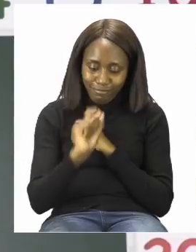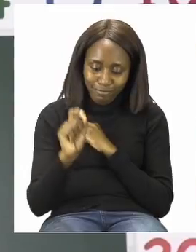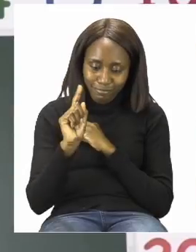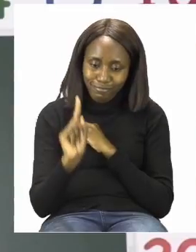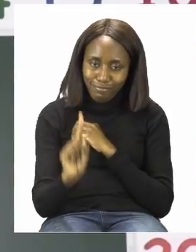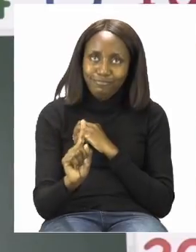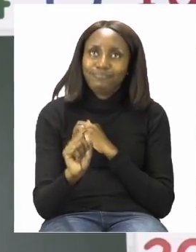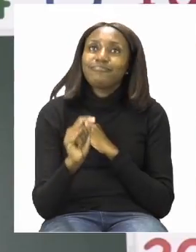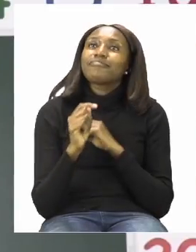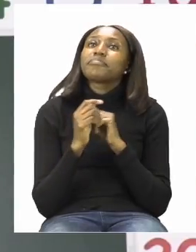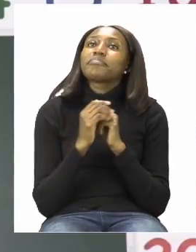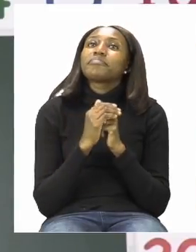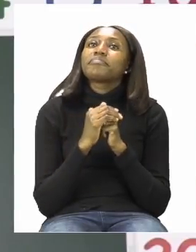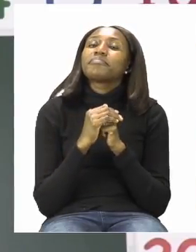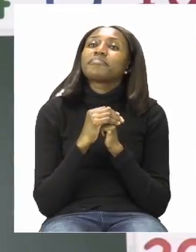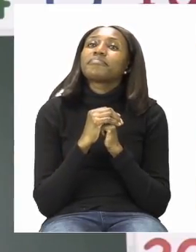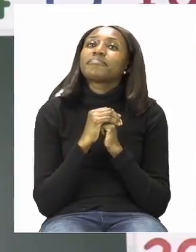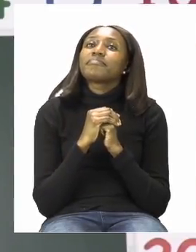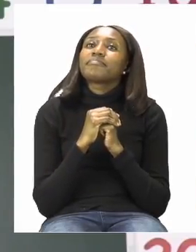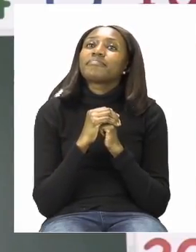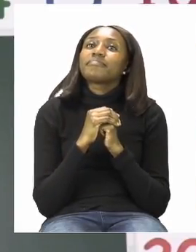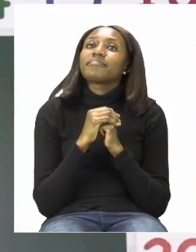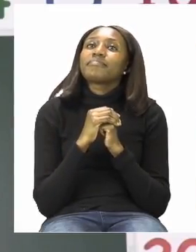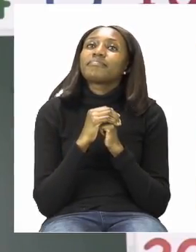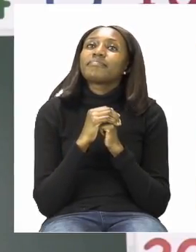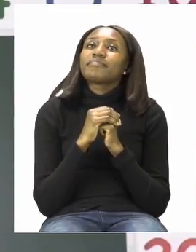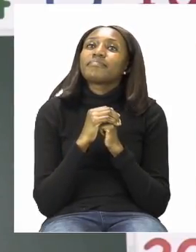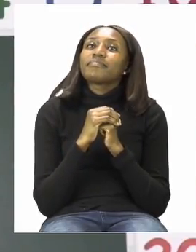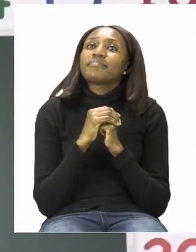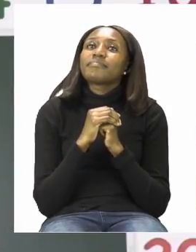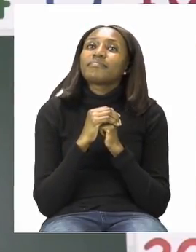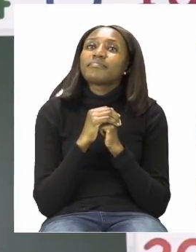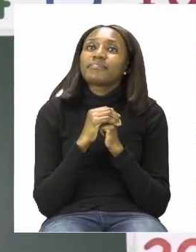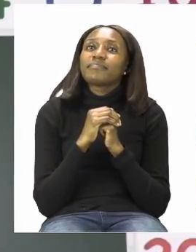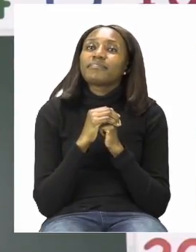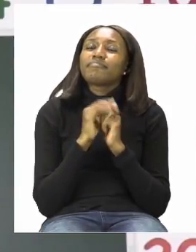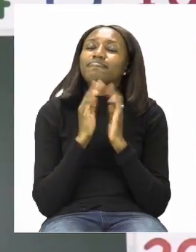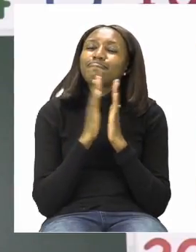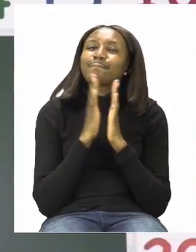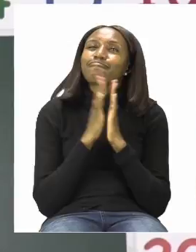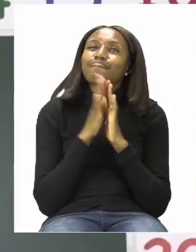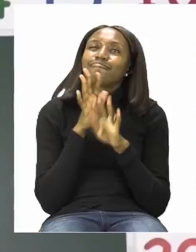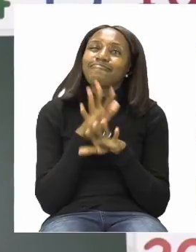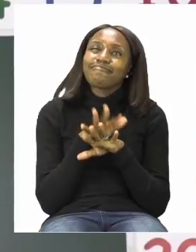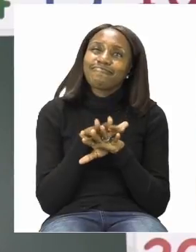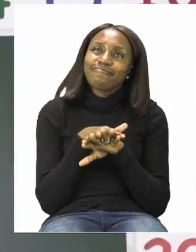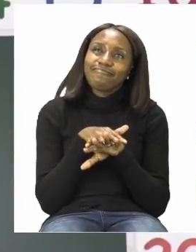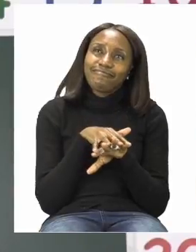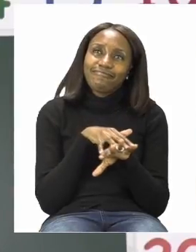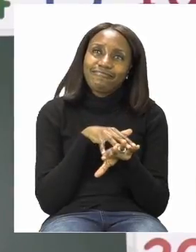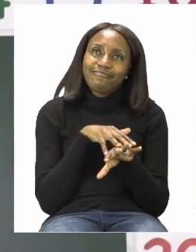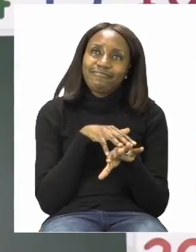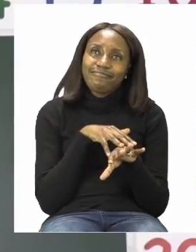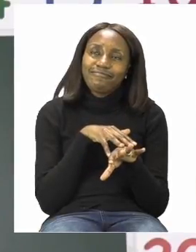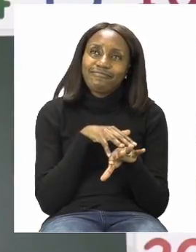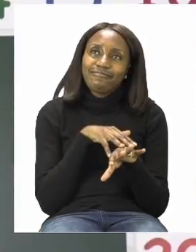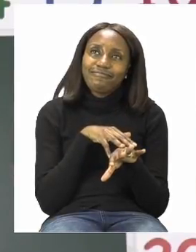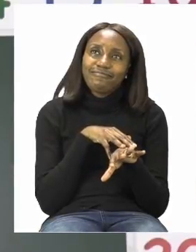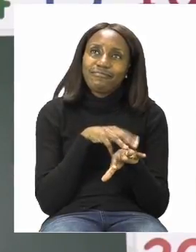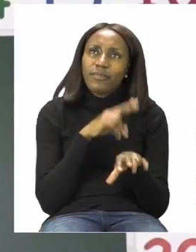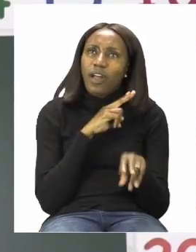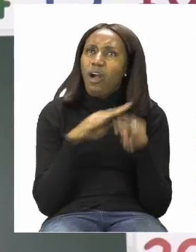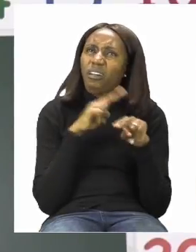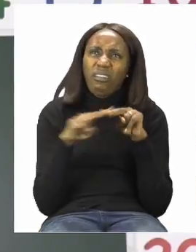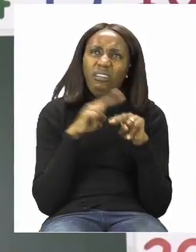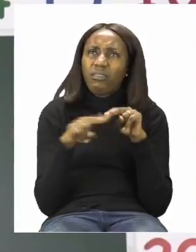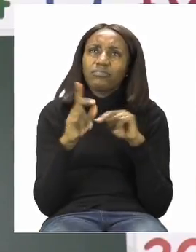have to write it on the last line. Take your time. A straight line can sometimes be tricky, so do